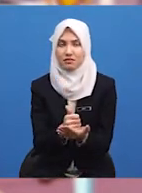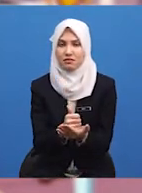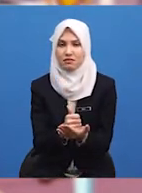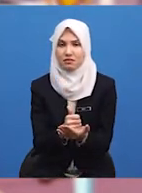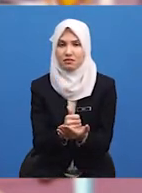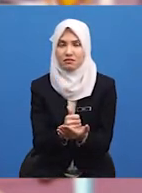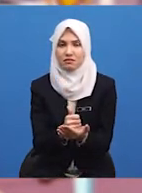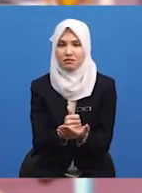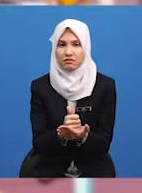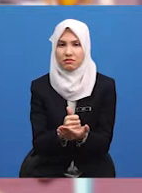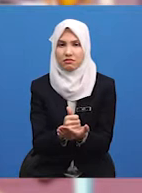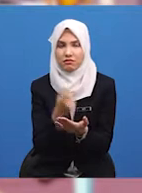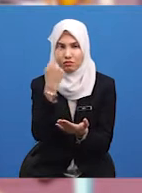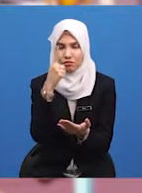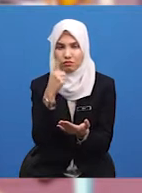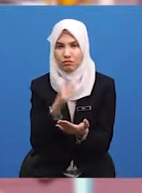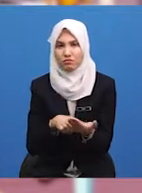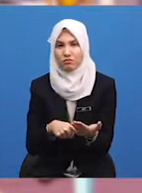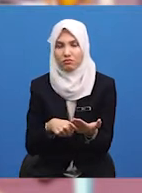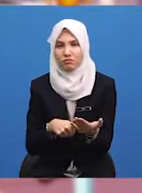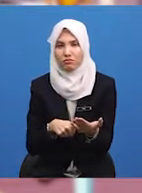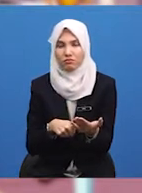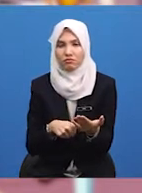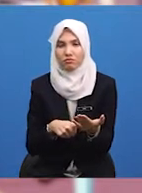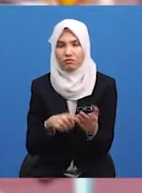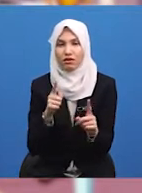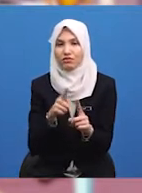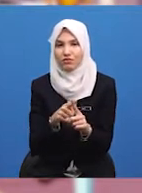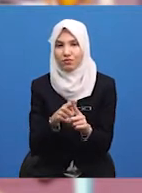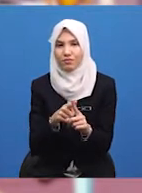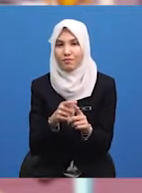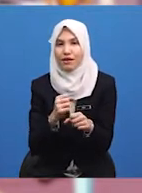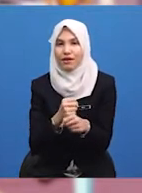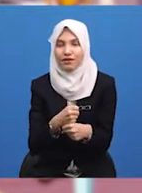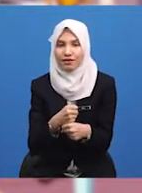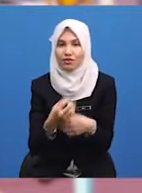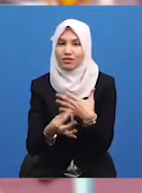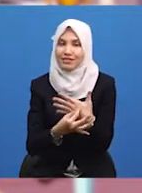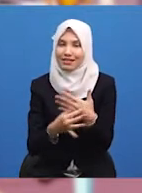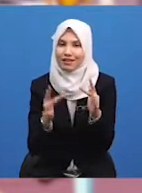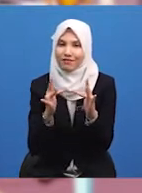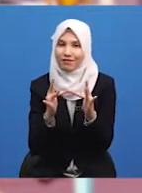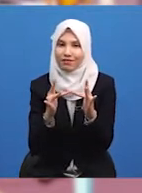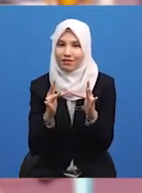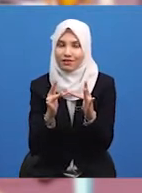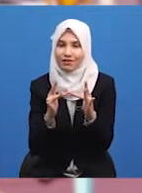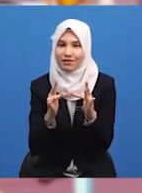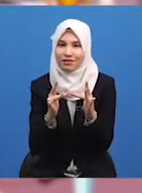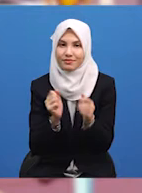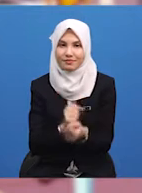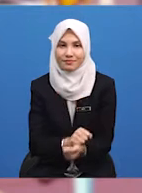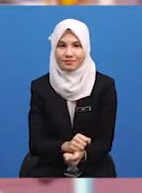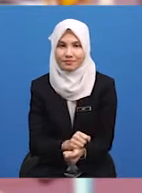you safe online. You want to be safe, don't you? And for the right people to see your